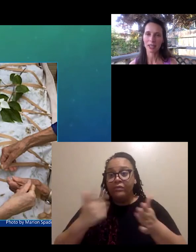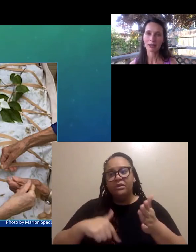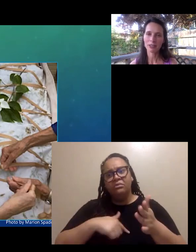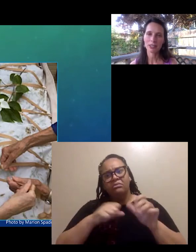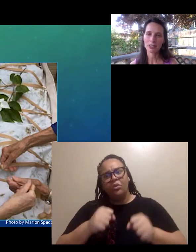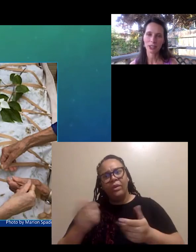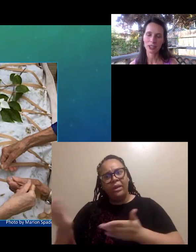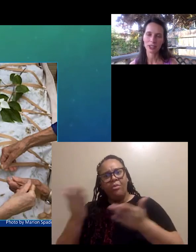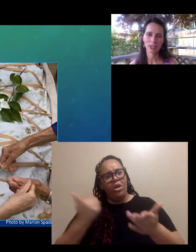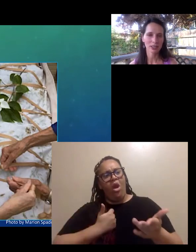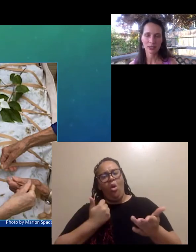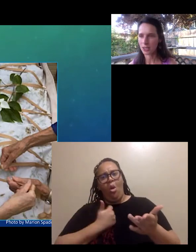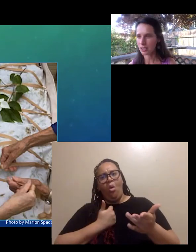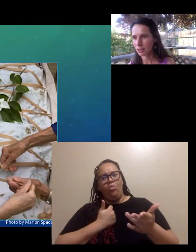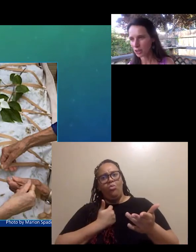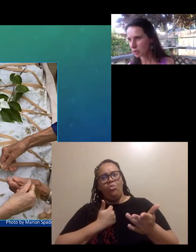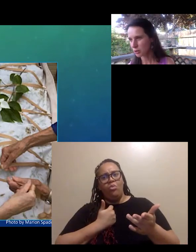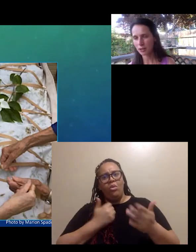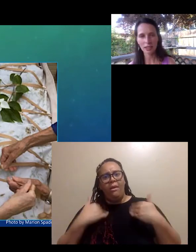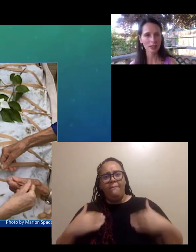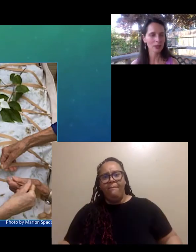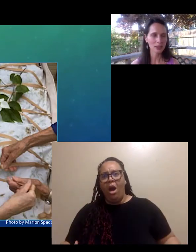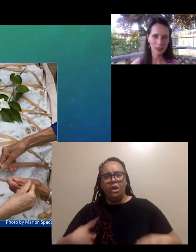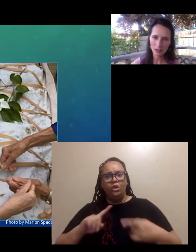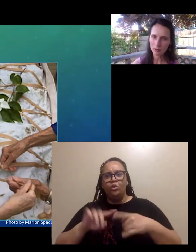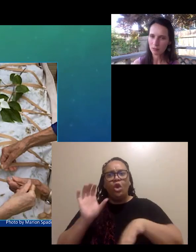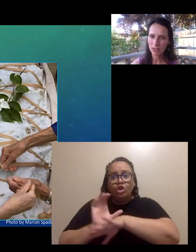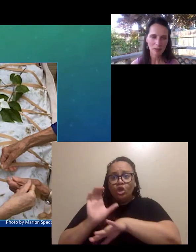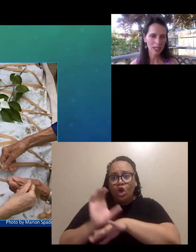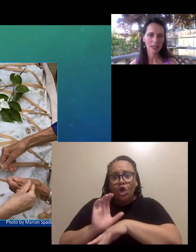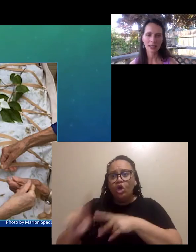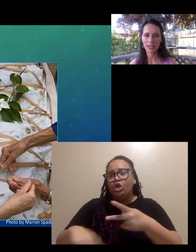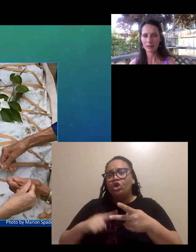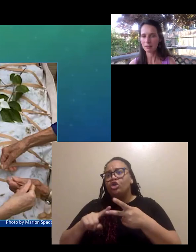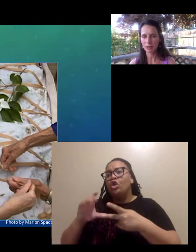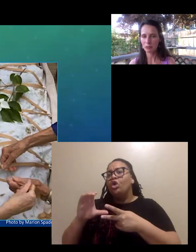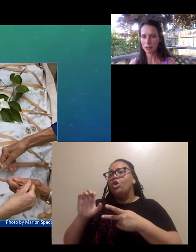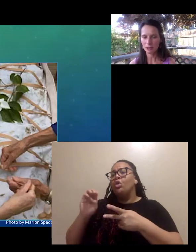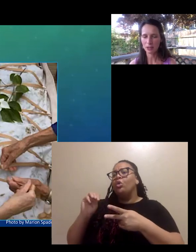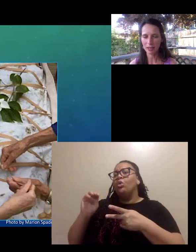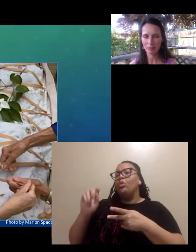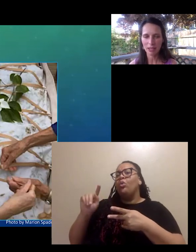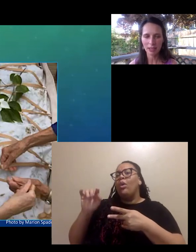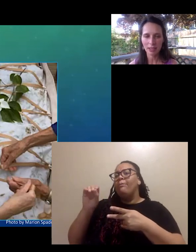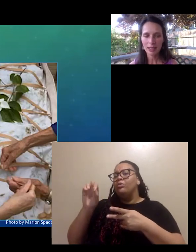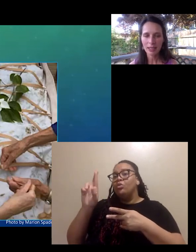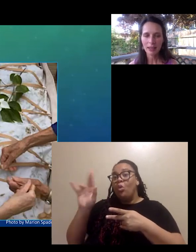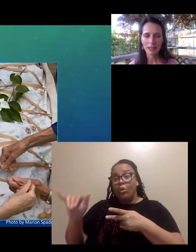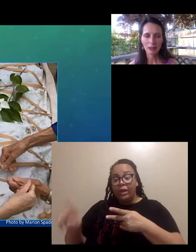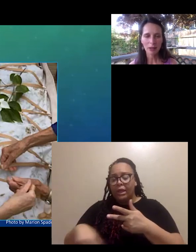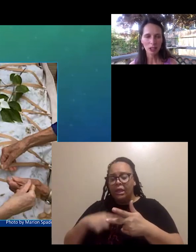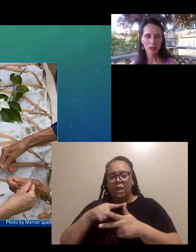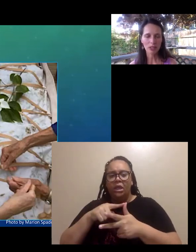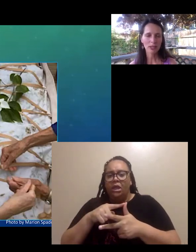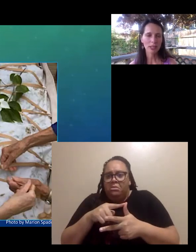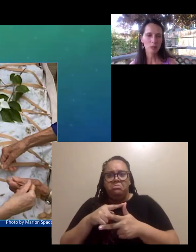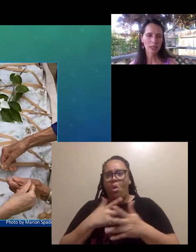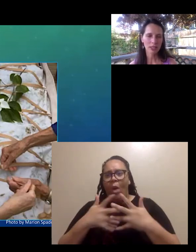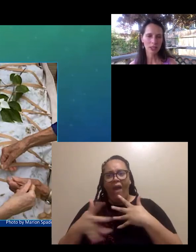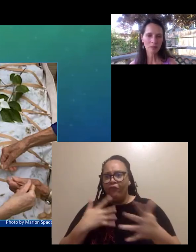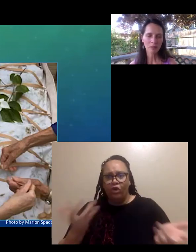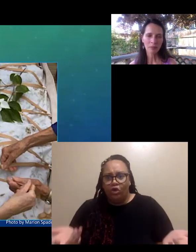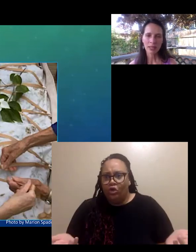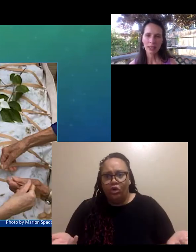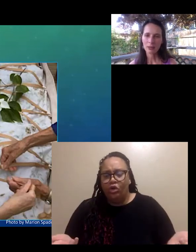one's body ourselves to the church and, or to the crematory or to the cemetery, however you want to do that, making the arrangements for